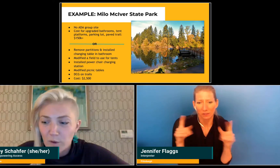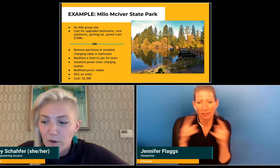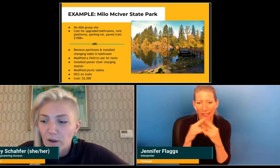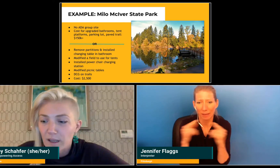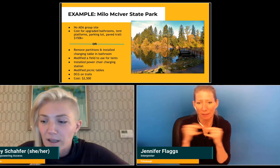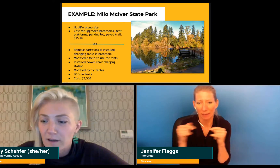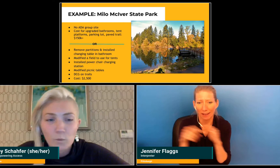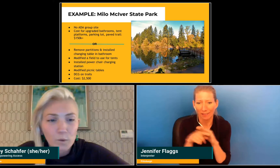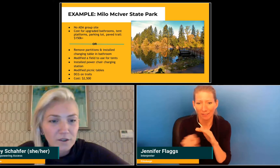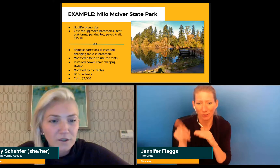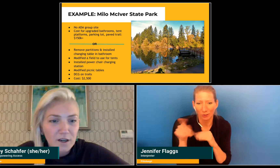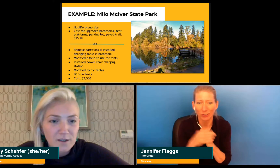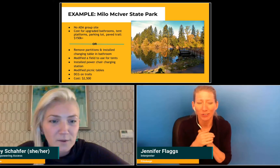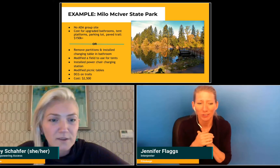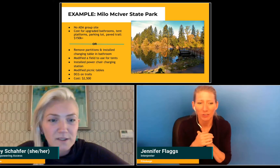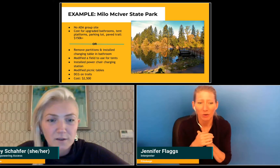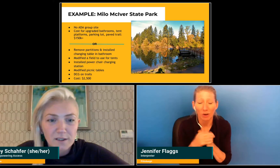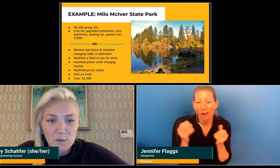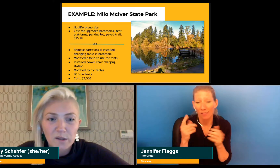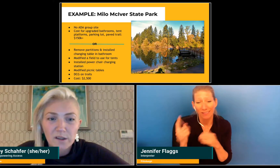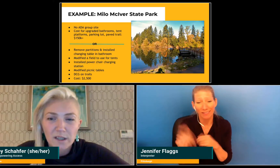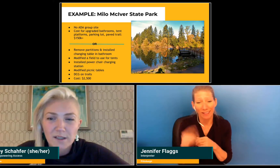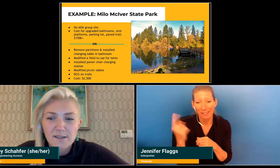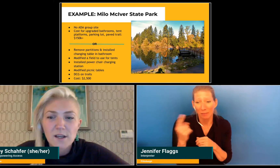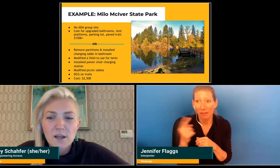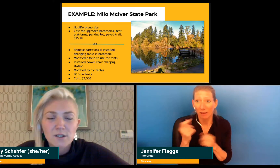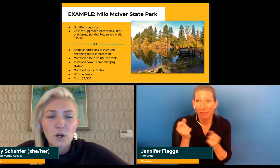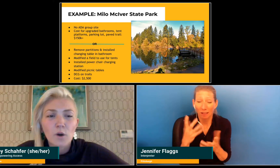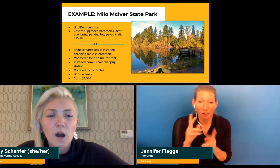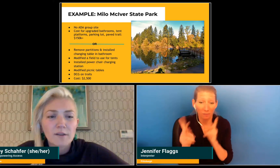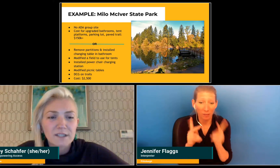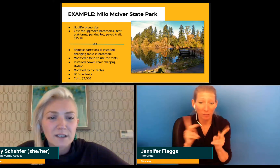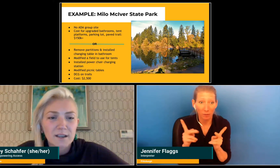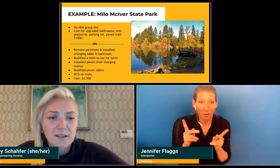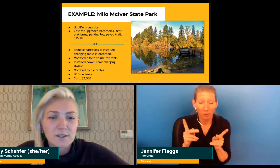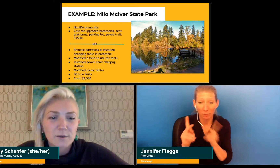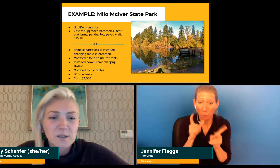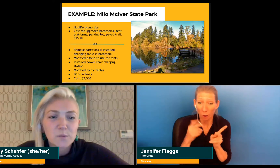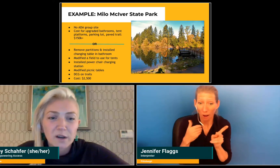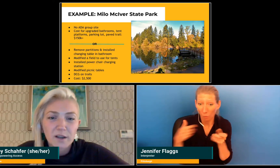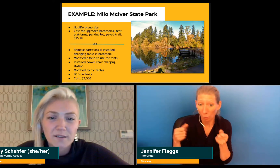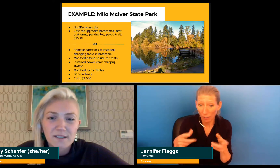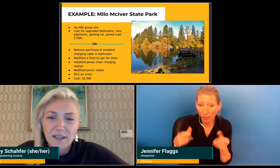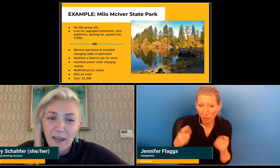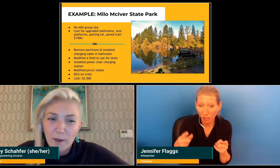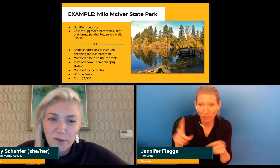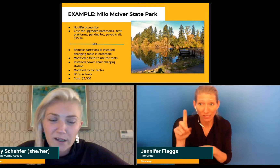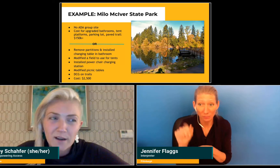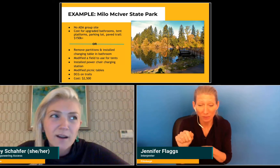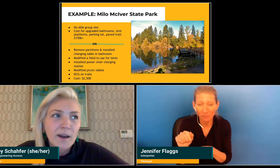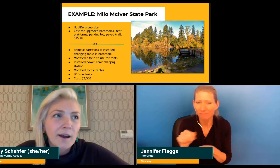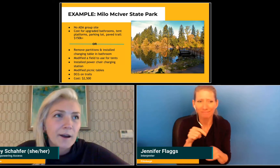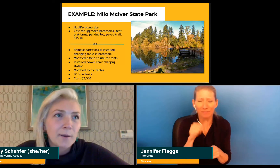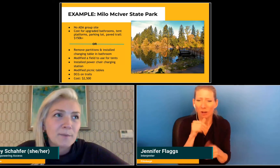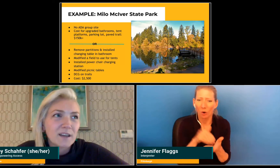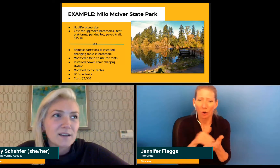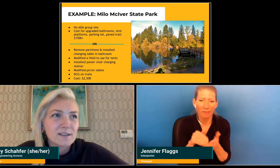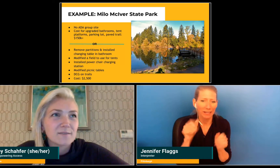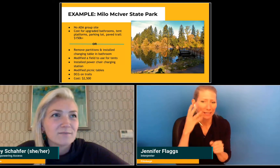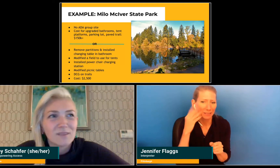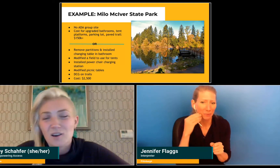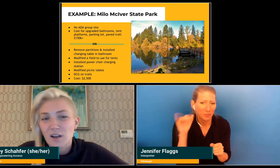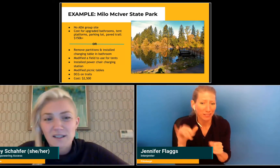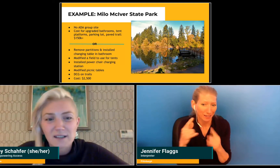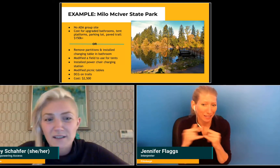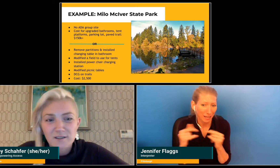lot of people in wheelchairs with physical disabilities don't often get to experience, is camping,